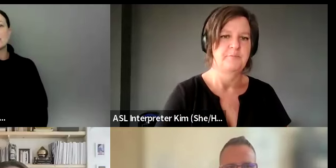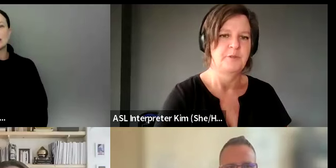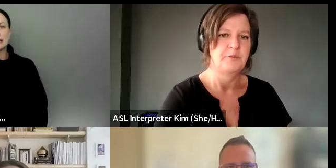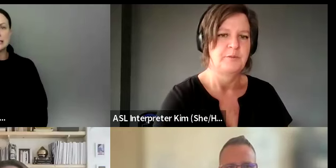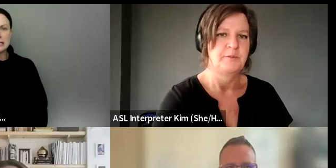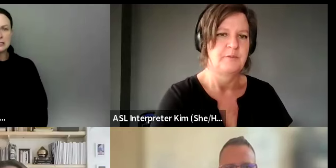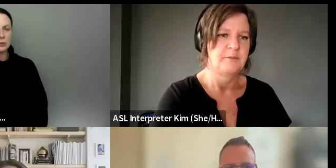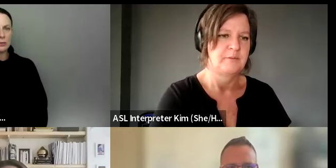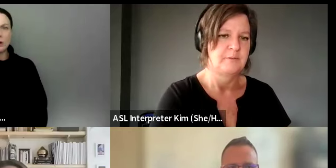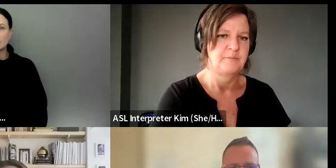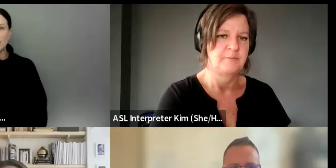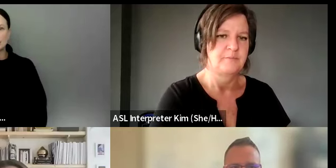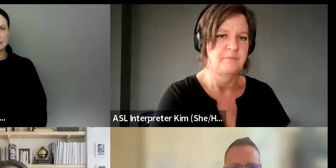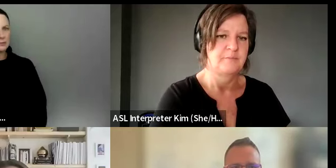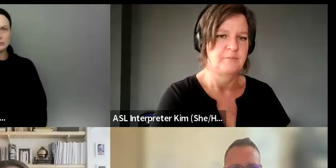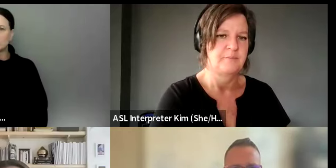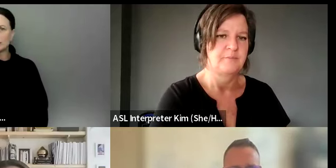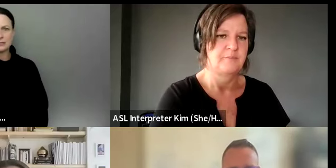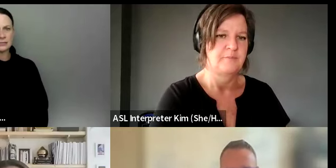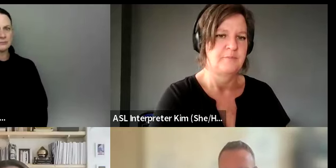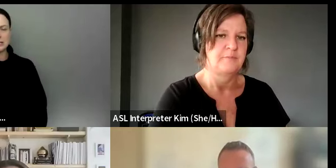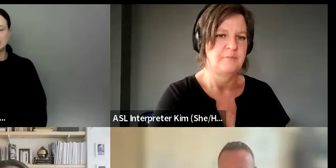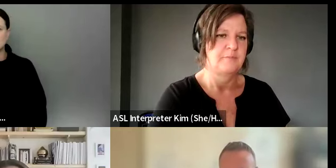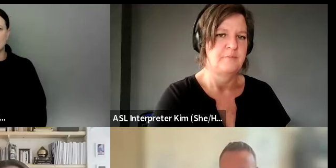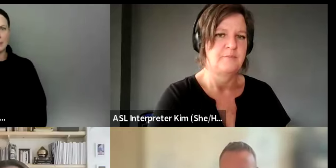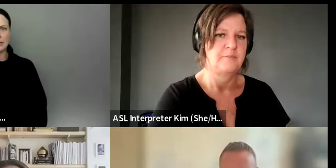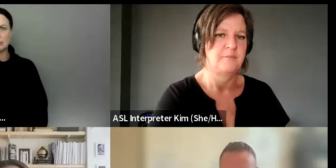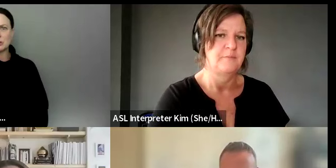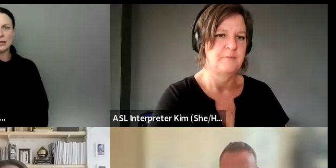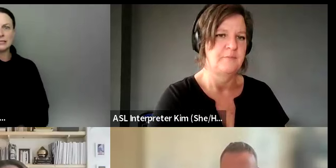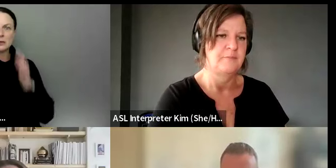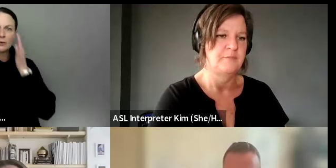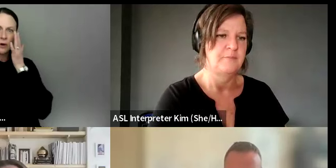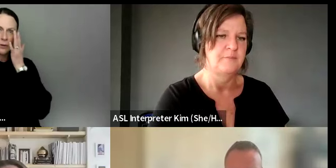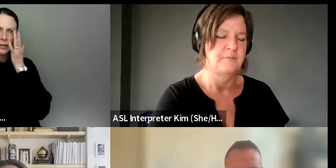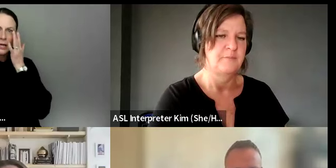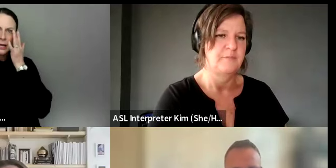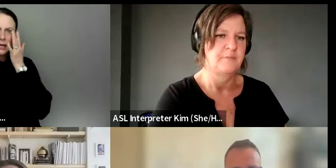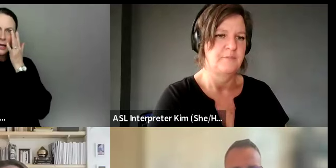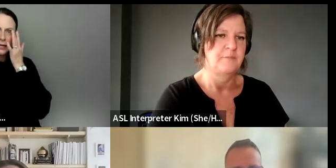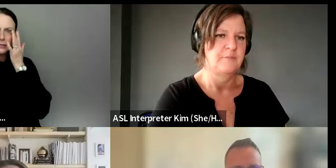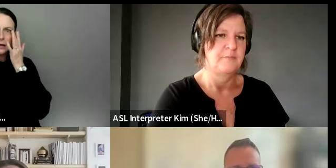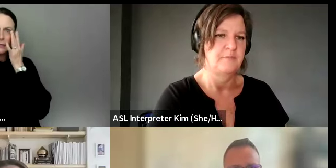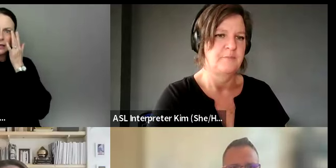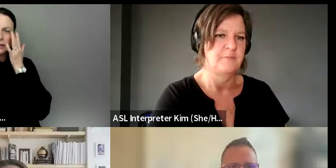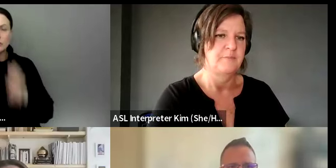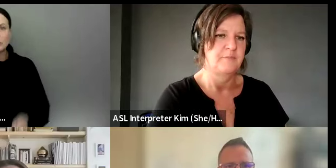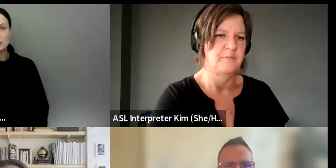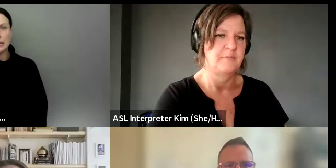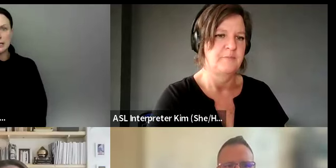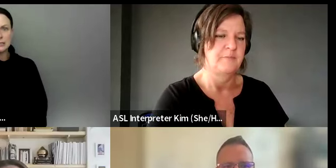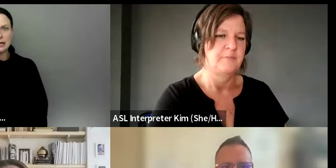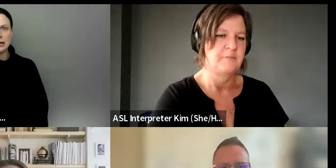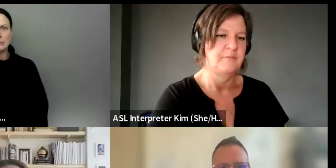And if you have any ideas, we welcome that. Join us in coming up with new ideas going forward. And in